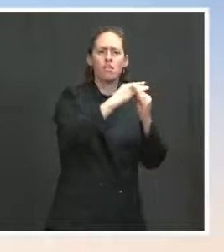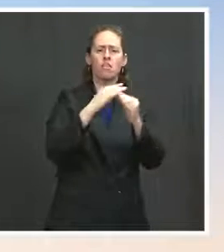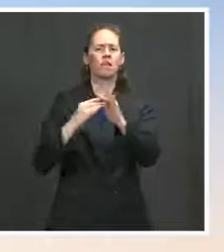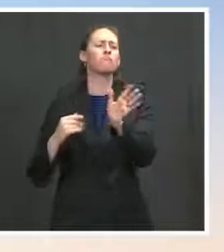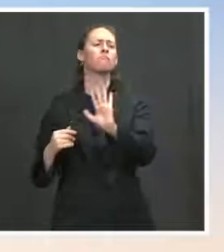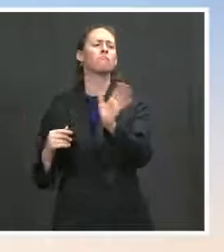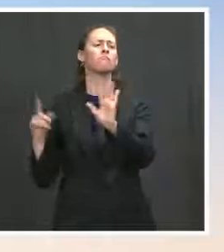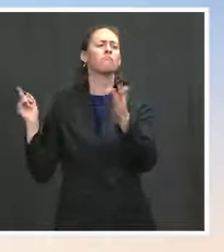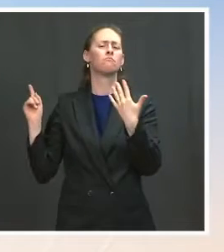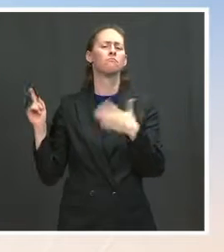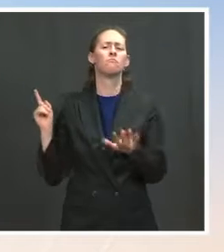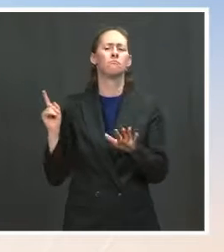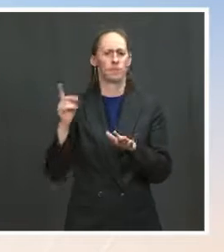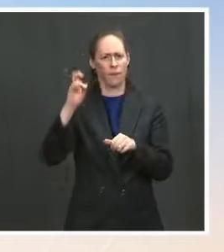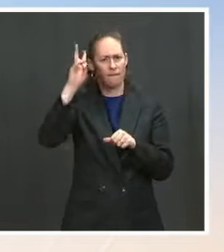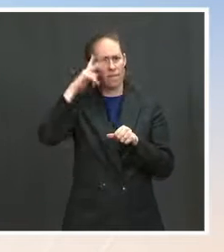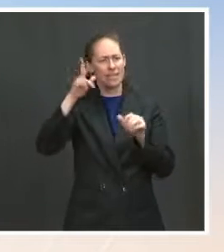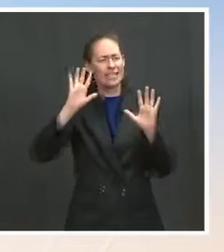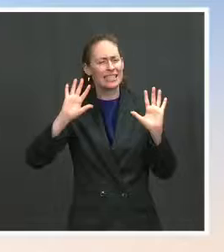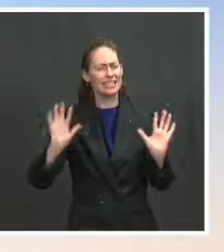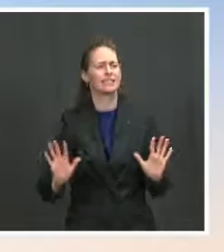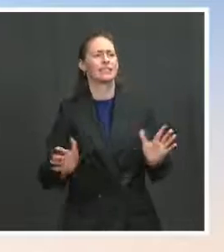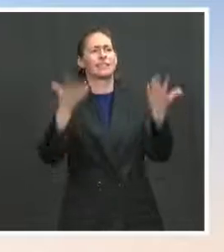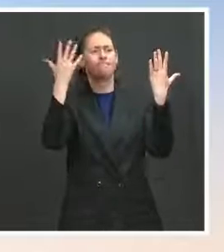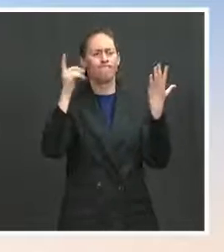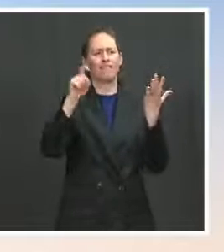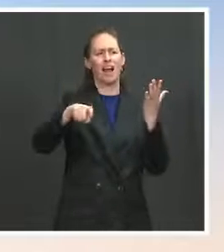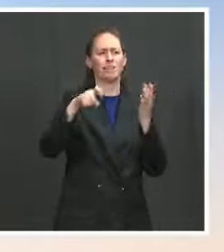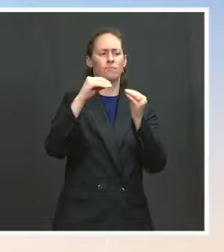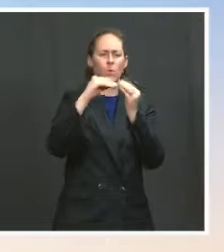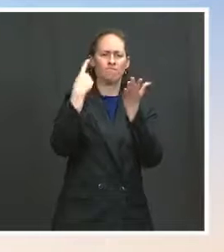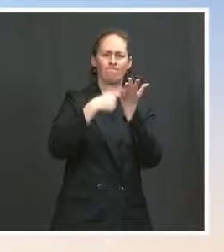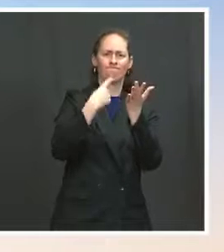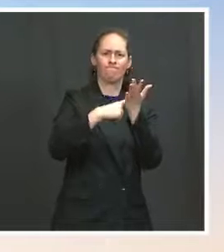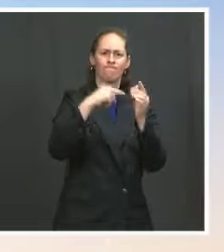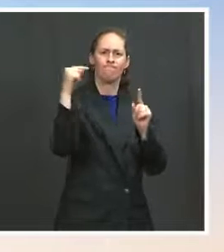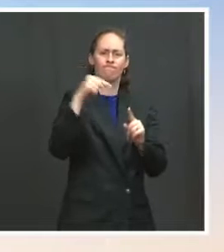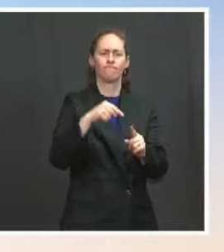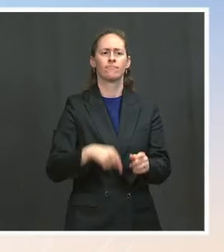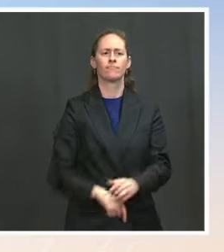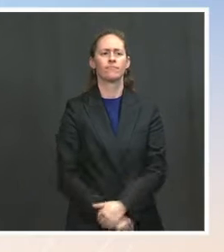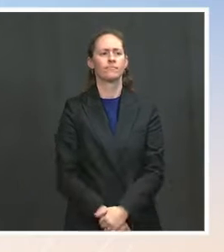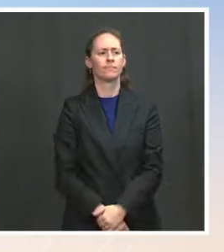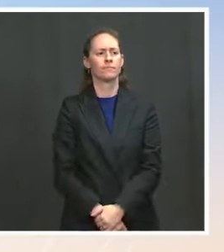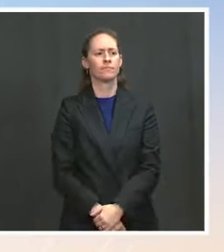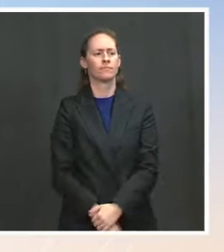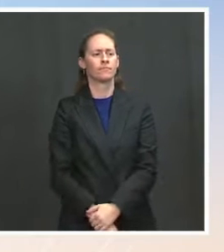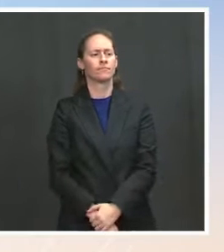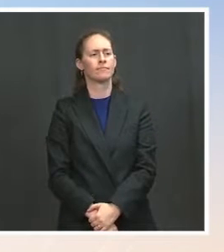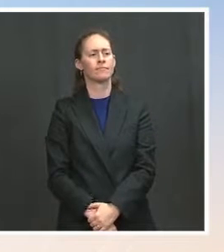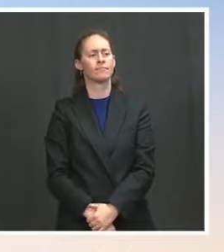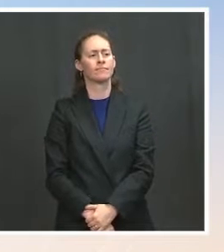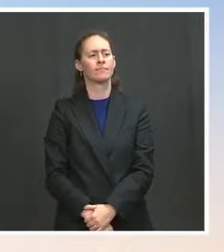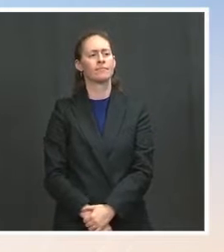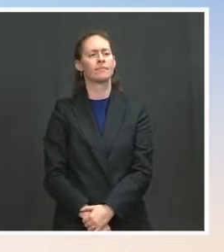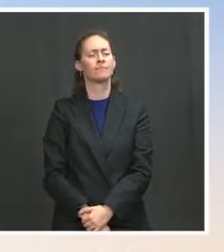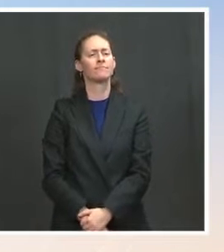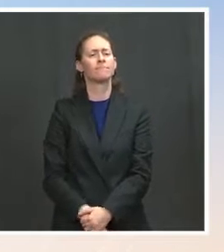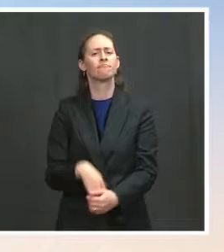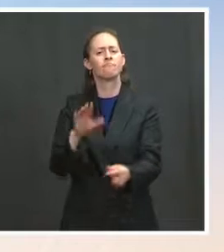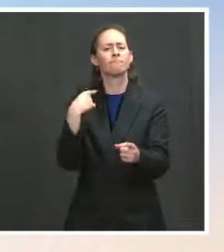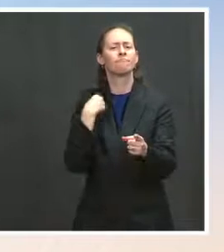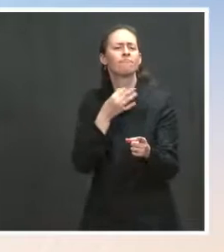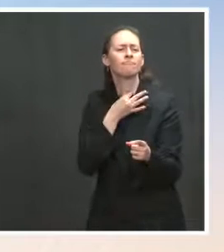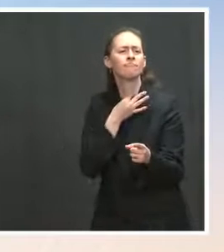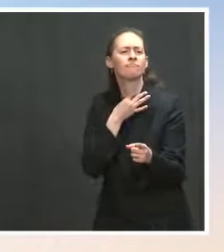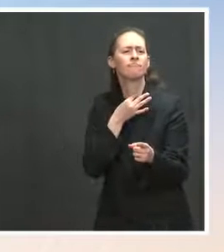activate energy and engagement on these issues. And then finally, the FBI has been investigating Postmaster General Louis DeJoy in connection with his former